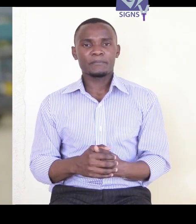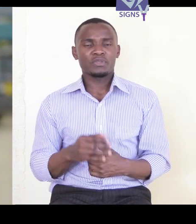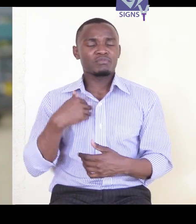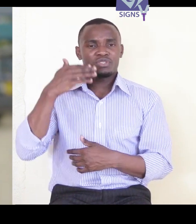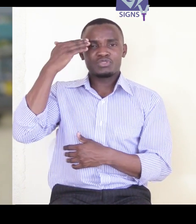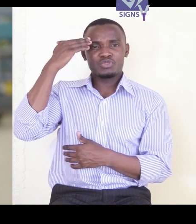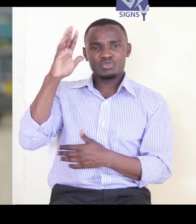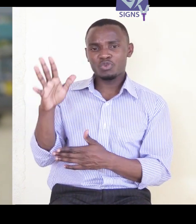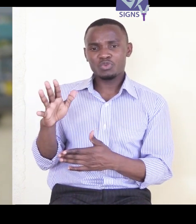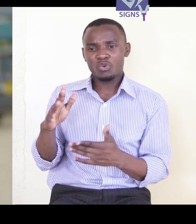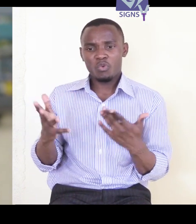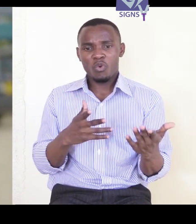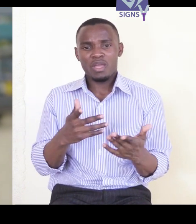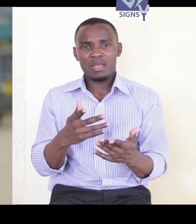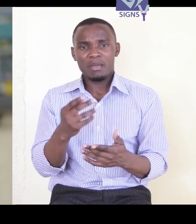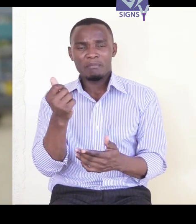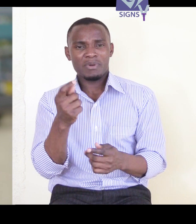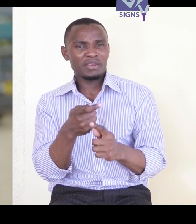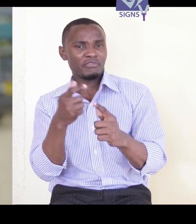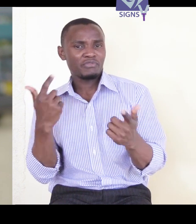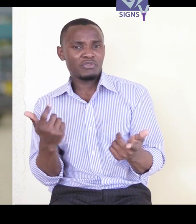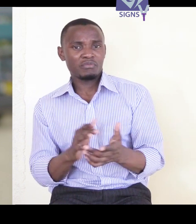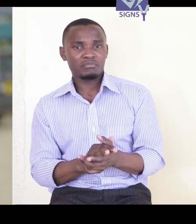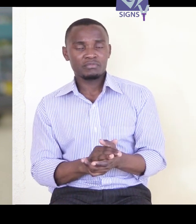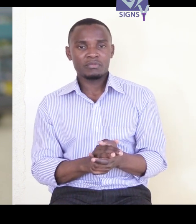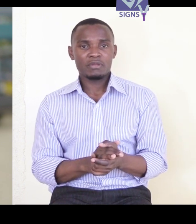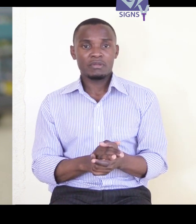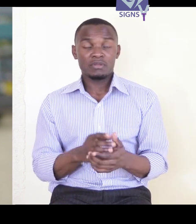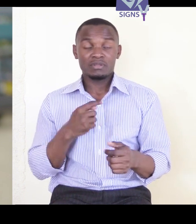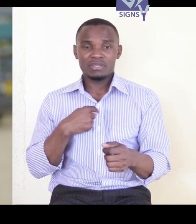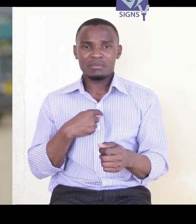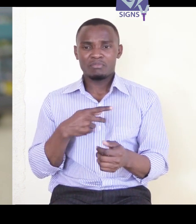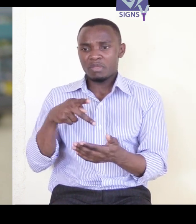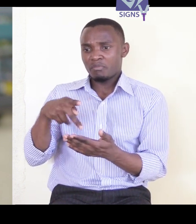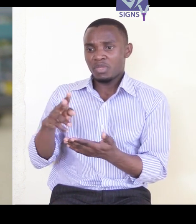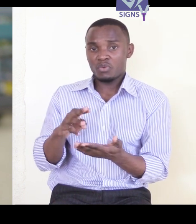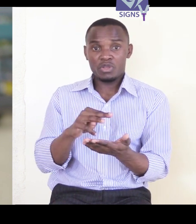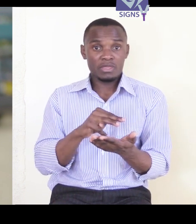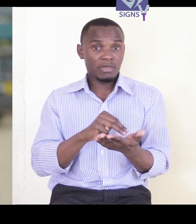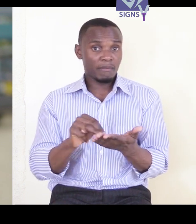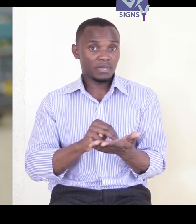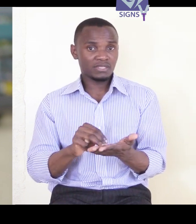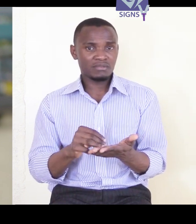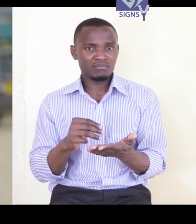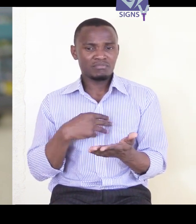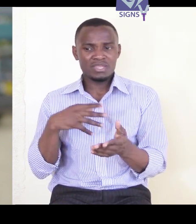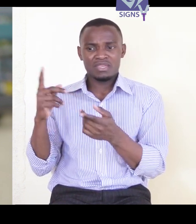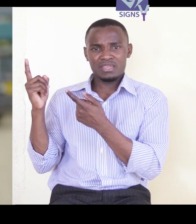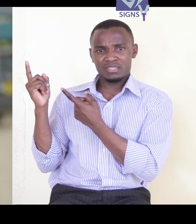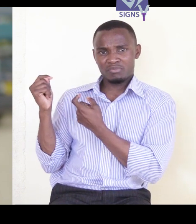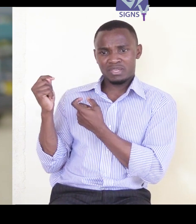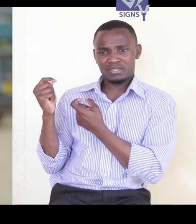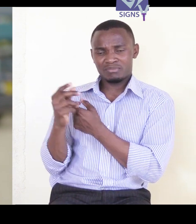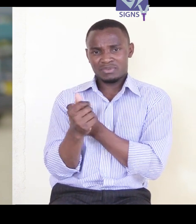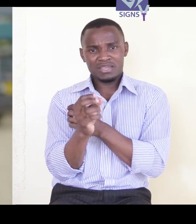the teller, getting change, and you don't know the origin of this money. Maybe it has the virus. So when I pay with M-Pesa, I